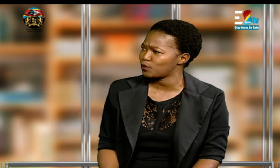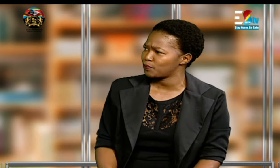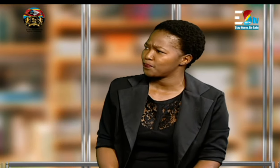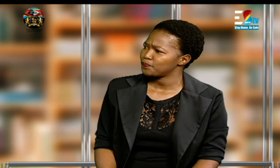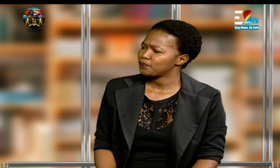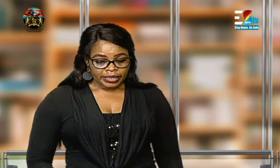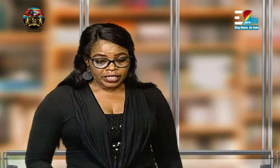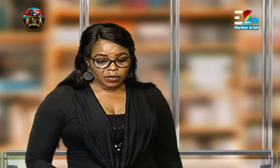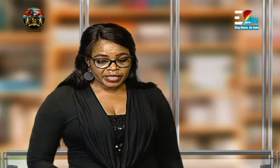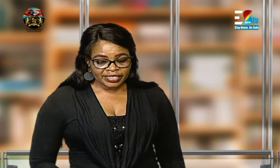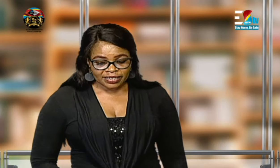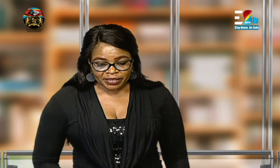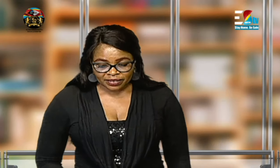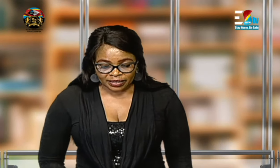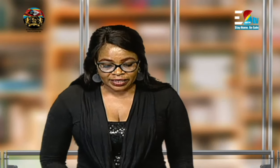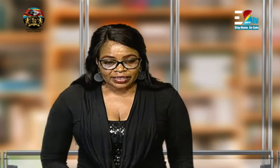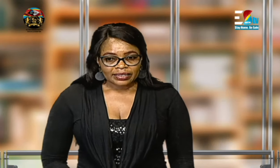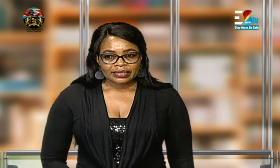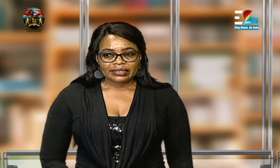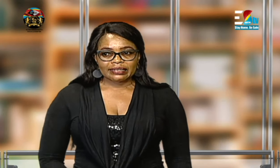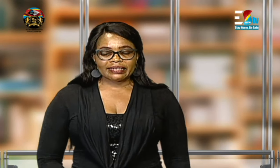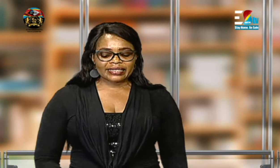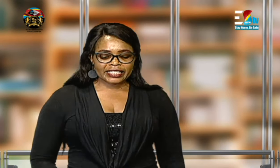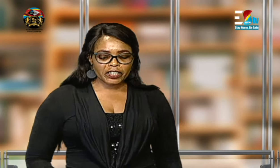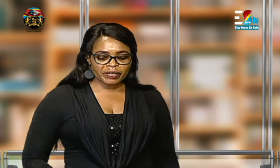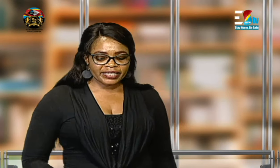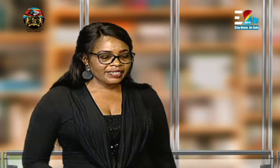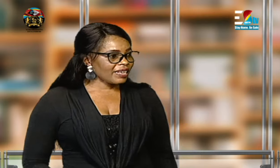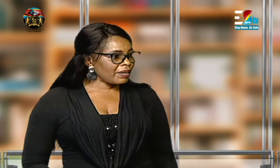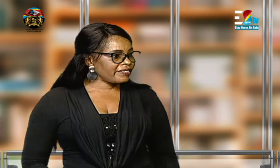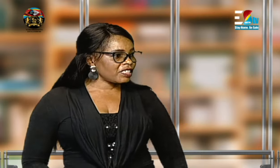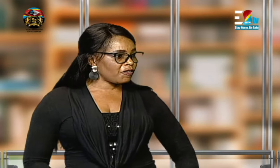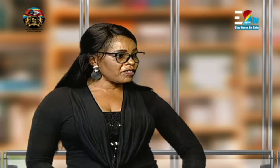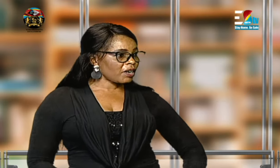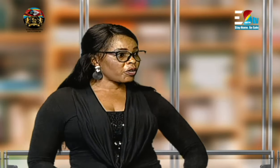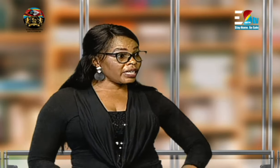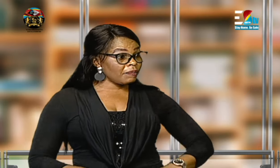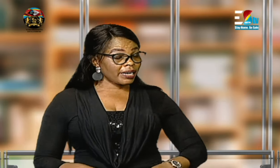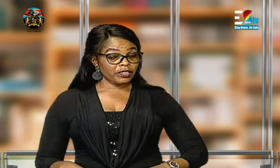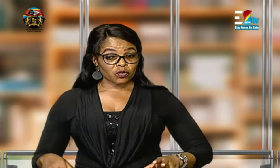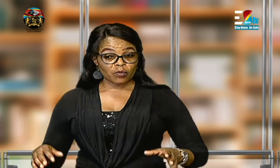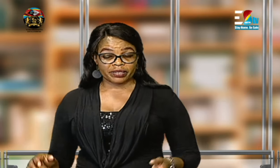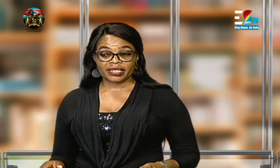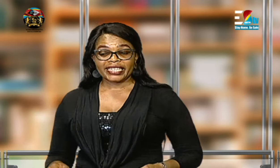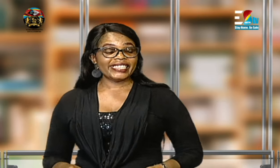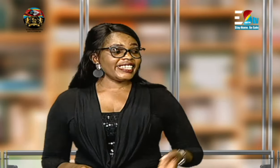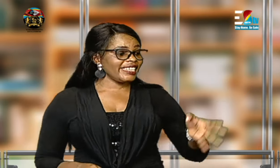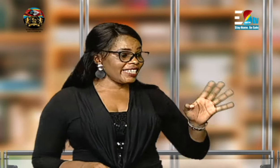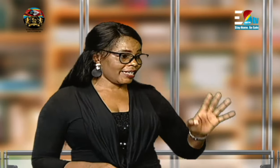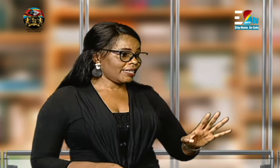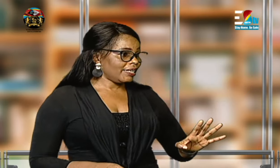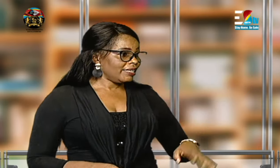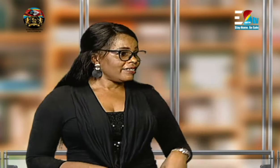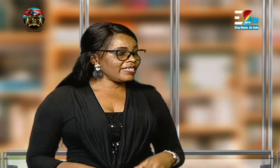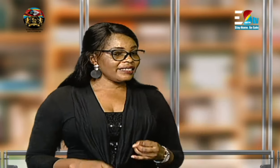leyo letinhlobo tetindzaba yes tinhlobo tetindzaba sithi ke tinhlobo tetindzaba lesitifundzako kuleli banga lesikhombisa